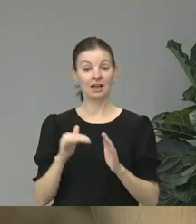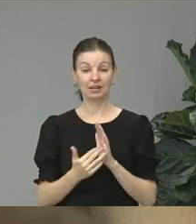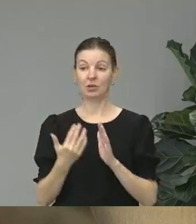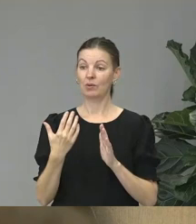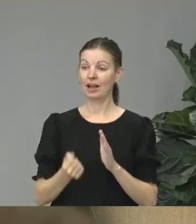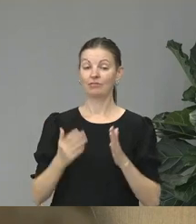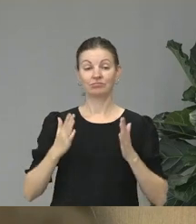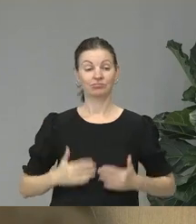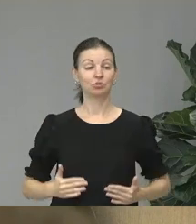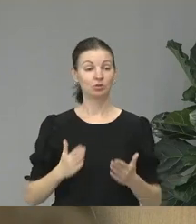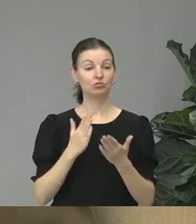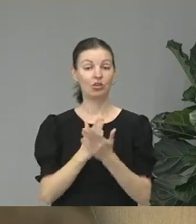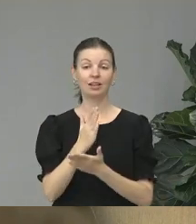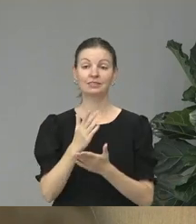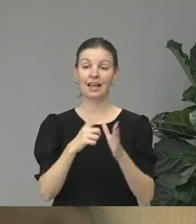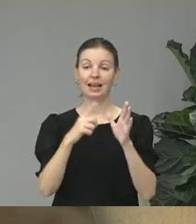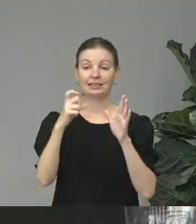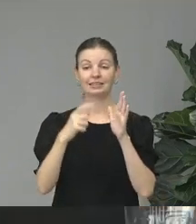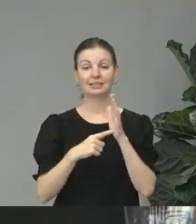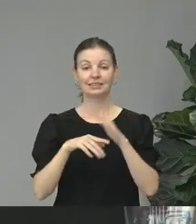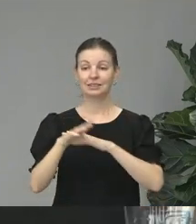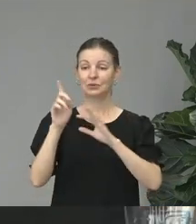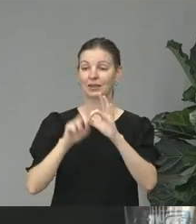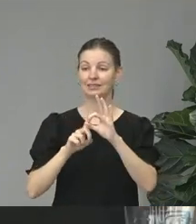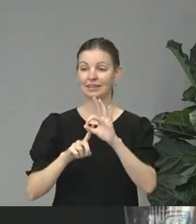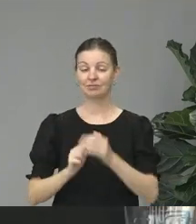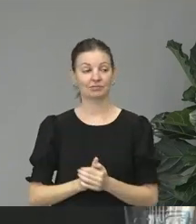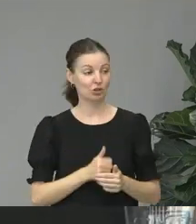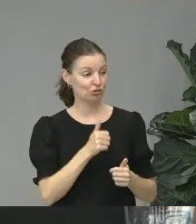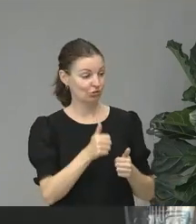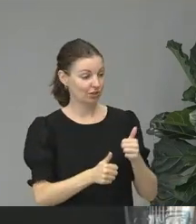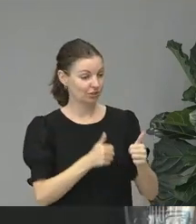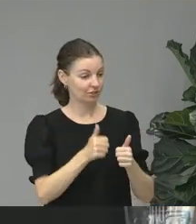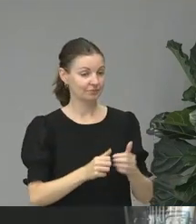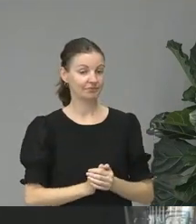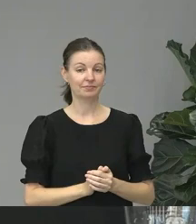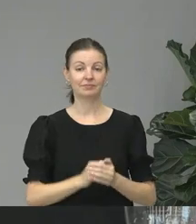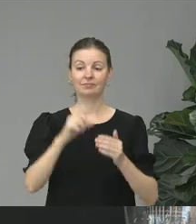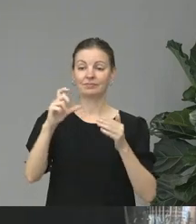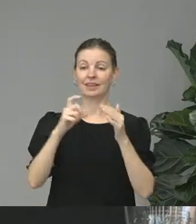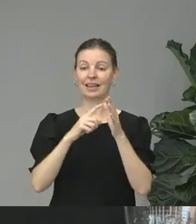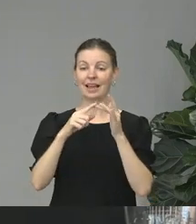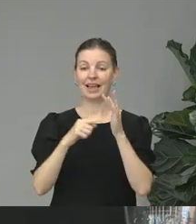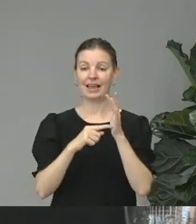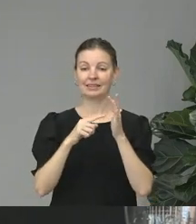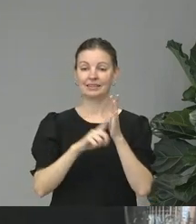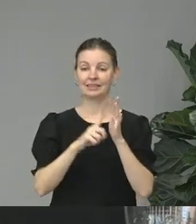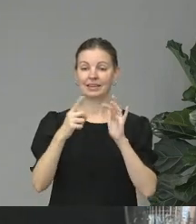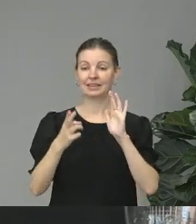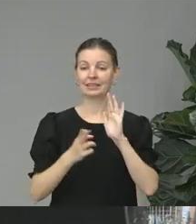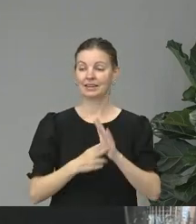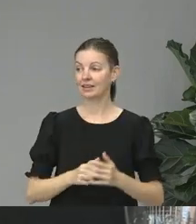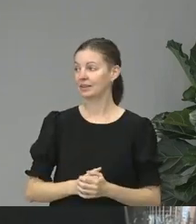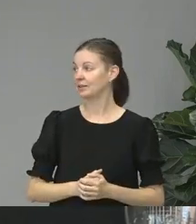Act in Queensland. Congratulations. Well done. Caitlin, over to you. Thanks,